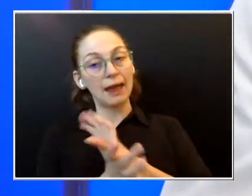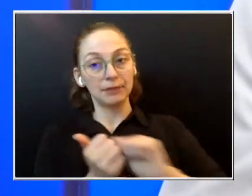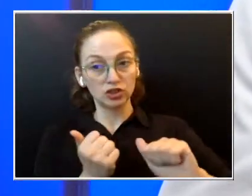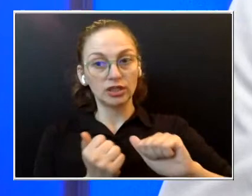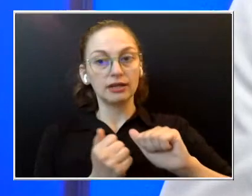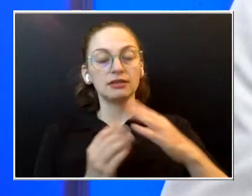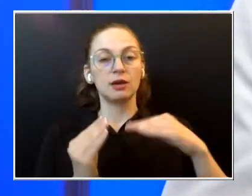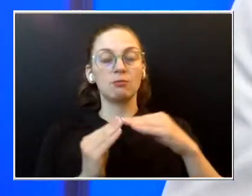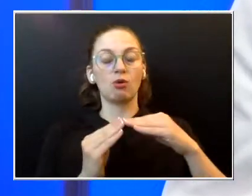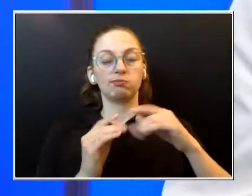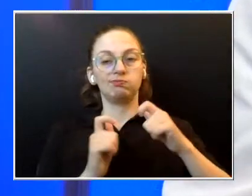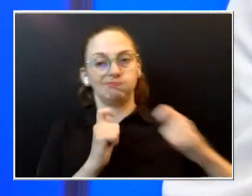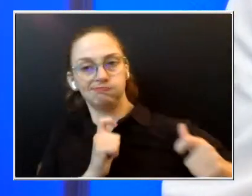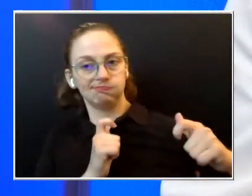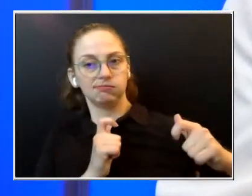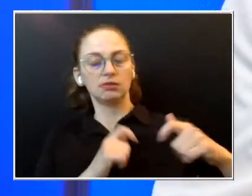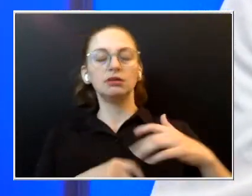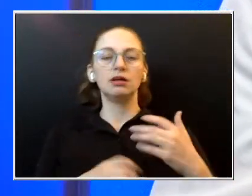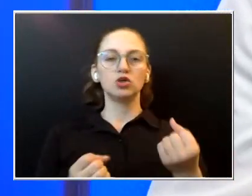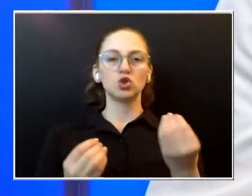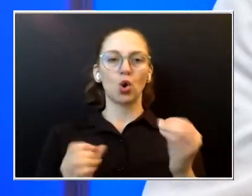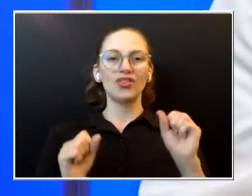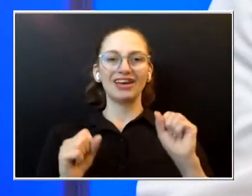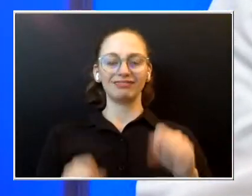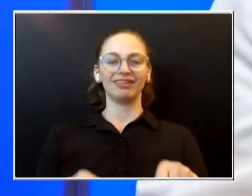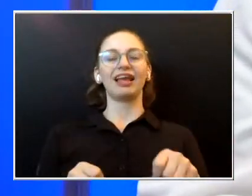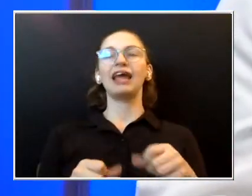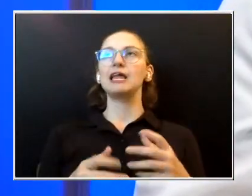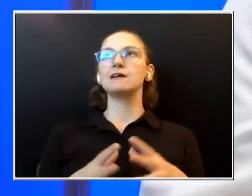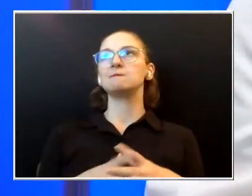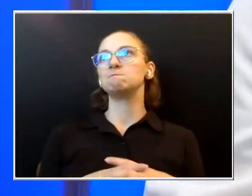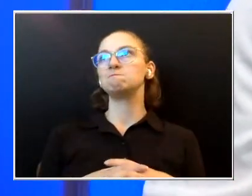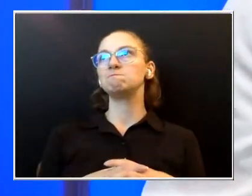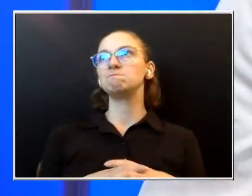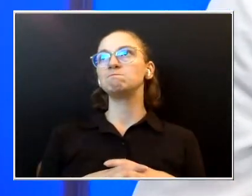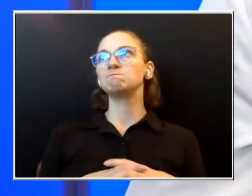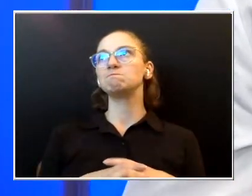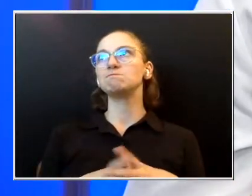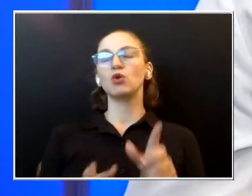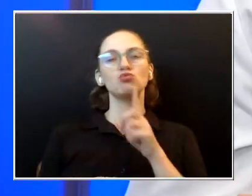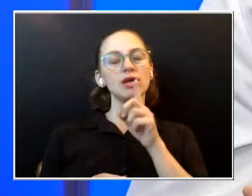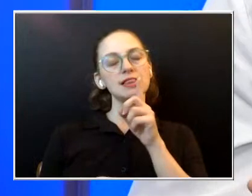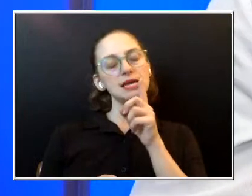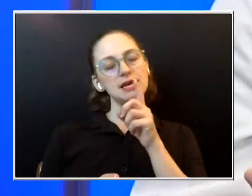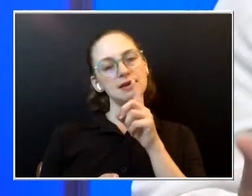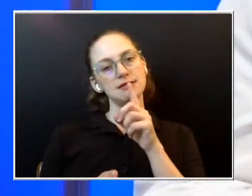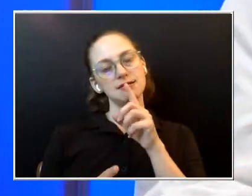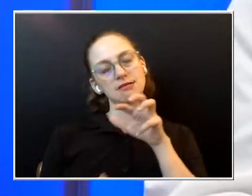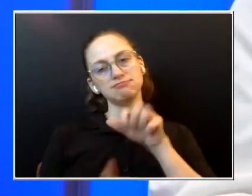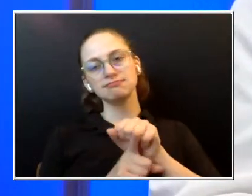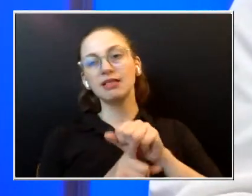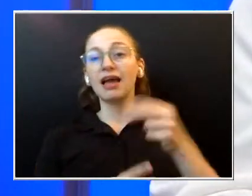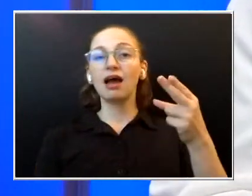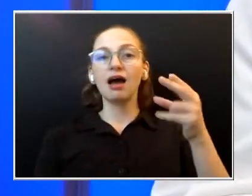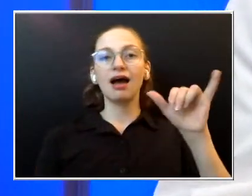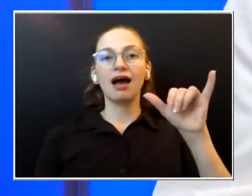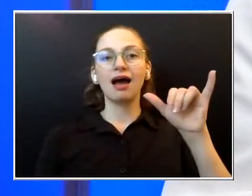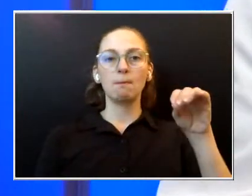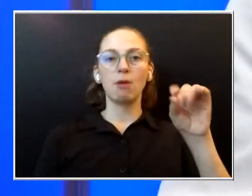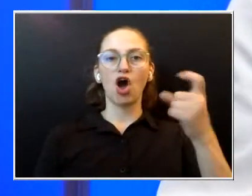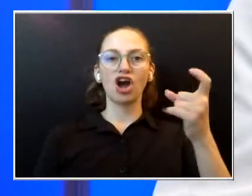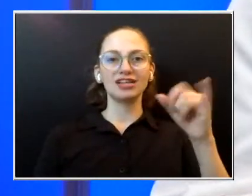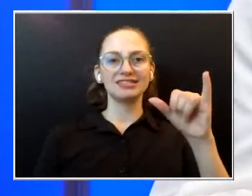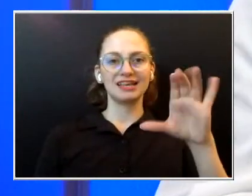of energy and they can be more damaging. So for things like hypoxic cancers, conventional radiation is really